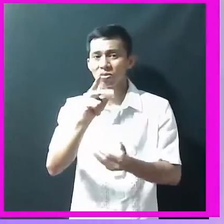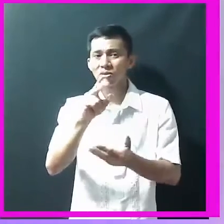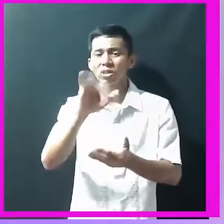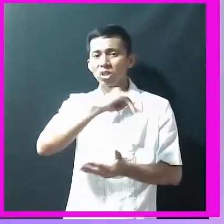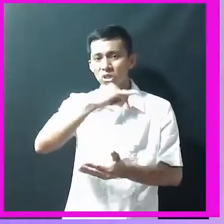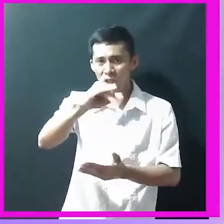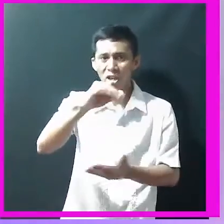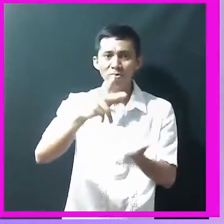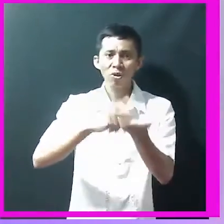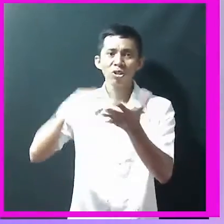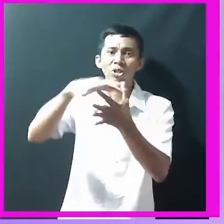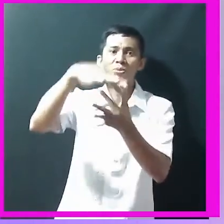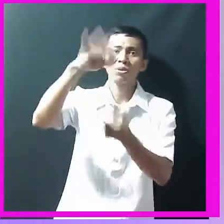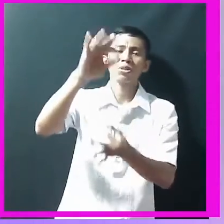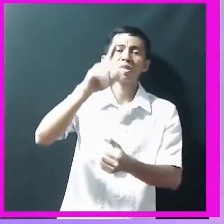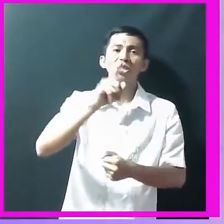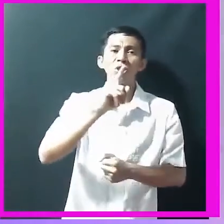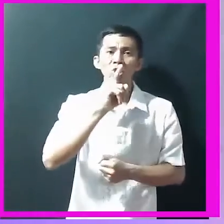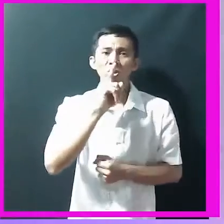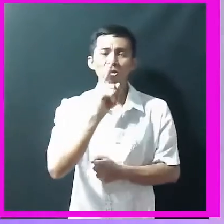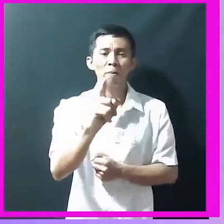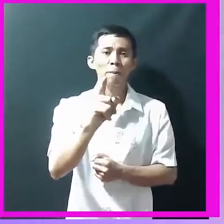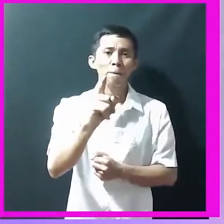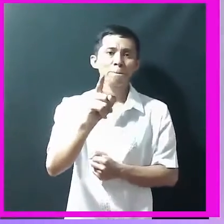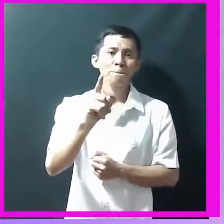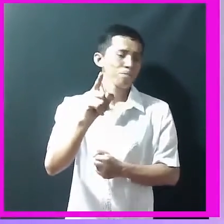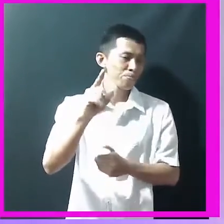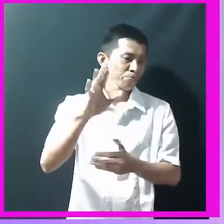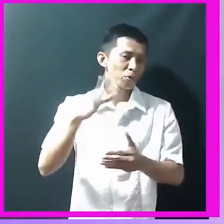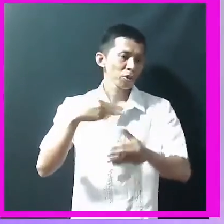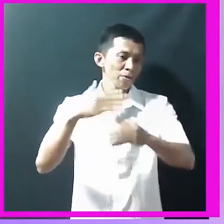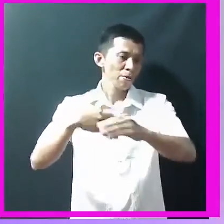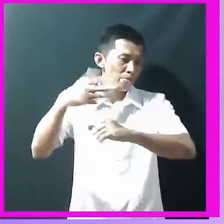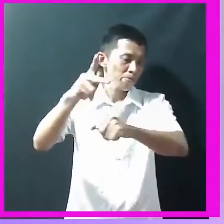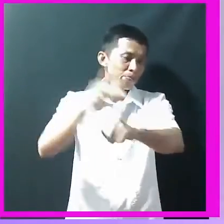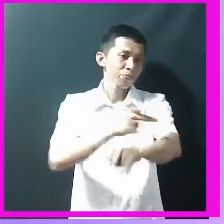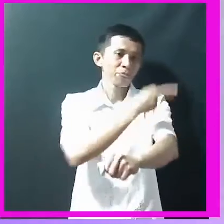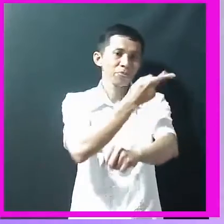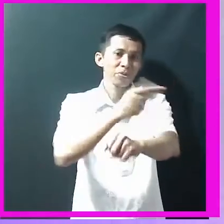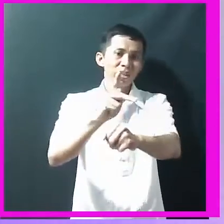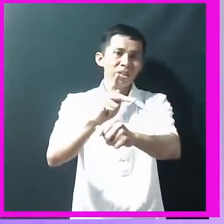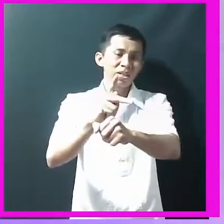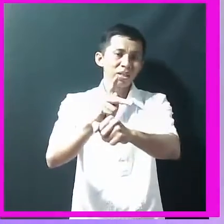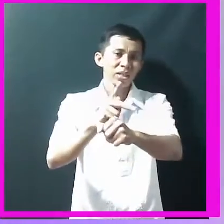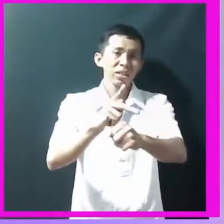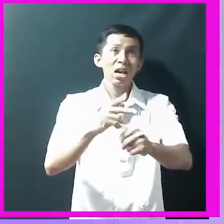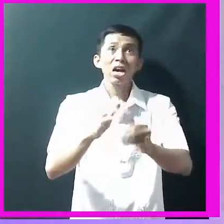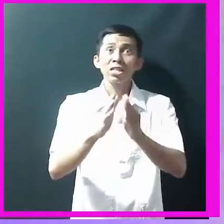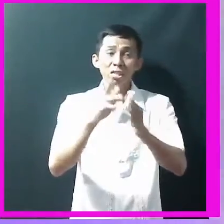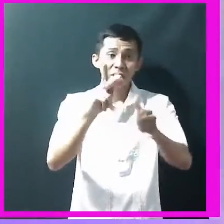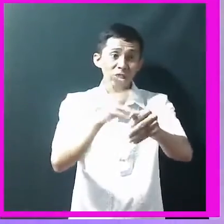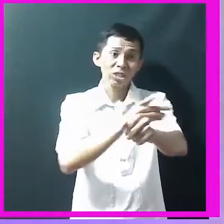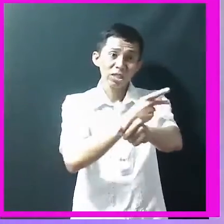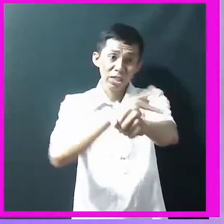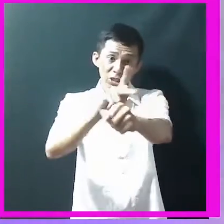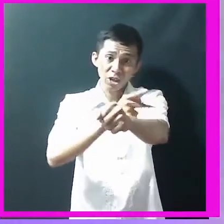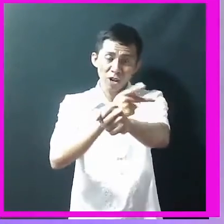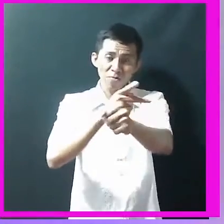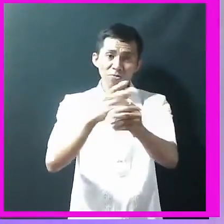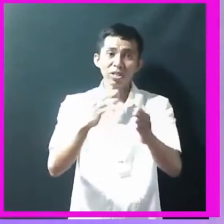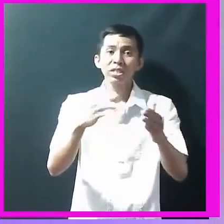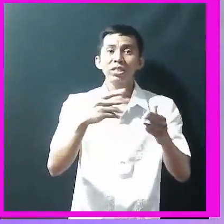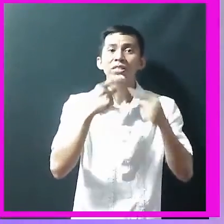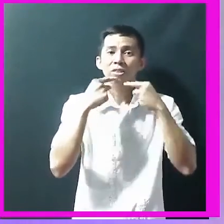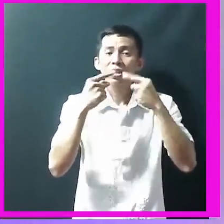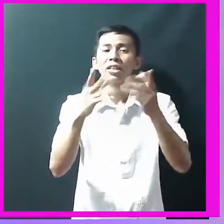is truth. David said in Psalms 25 and verse number 25, lead me in thy